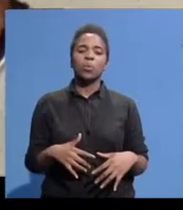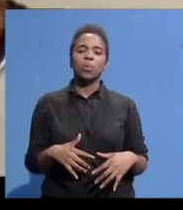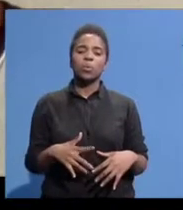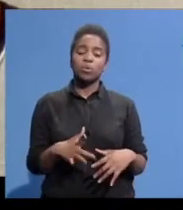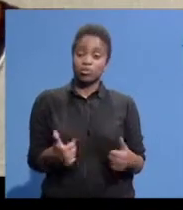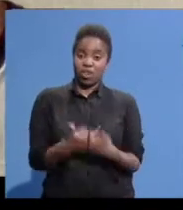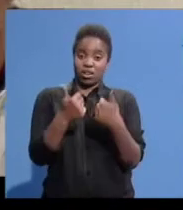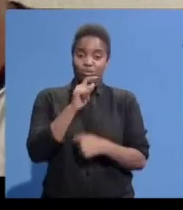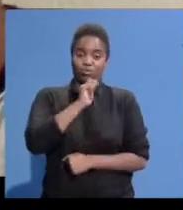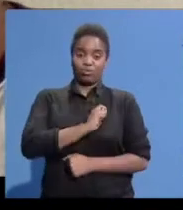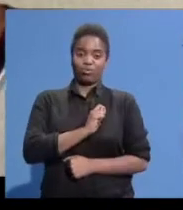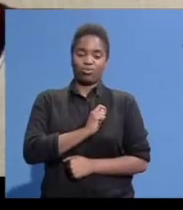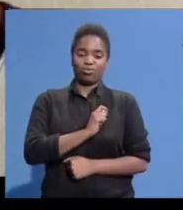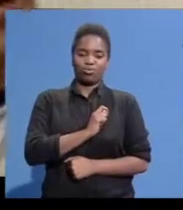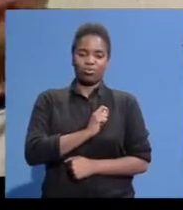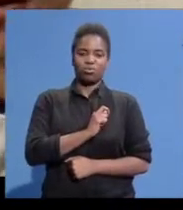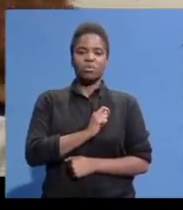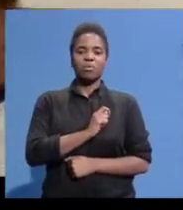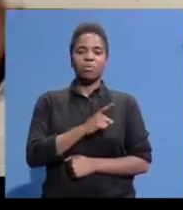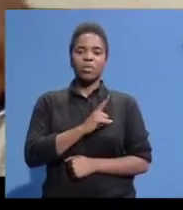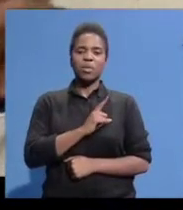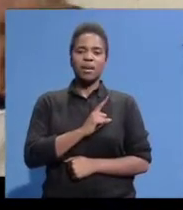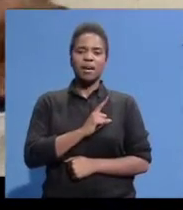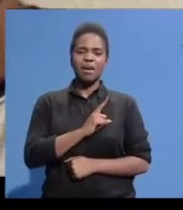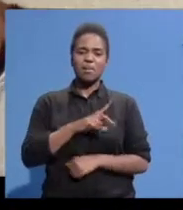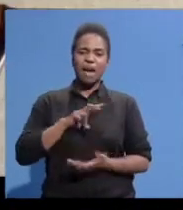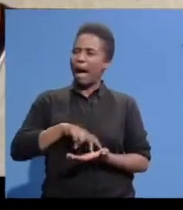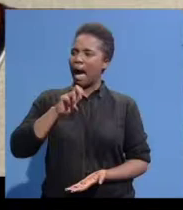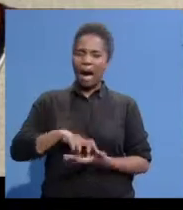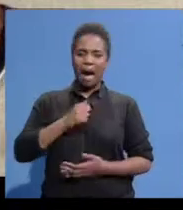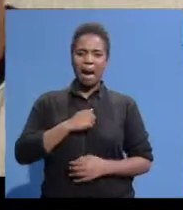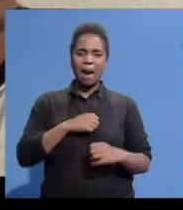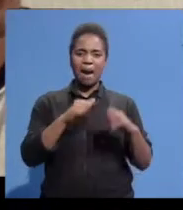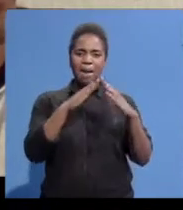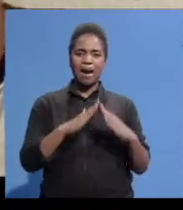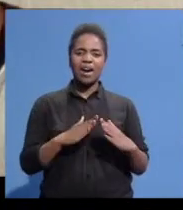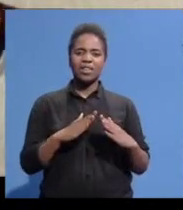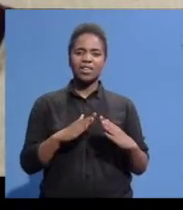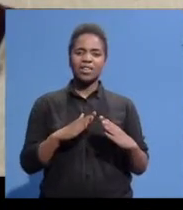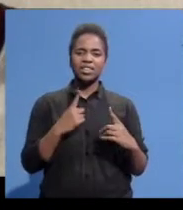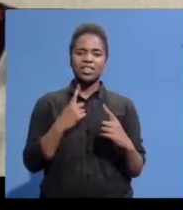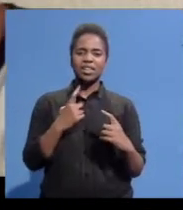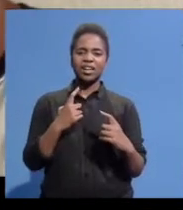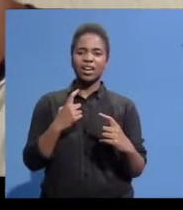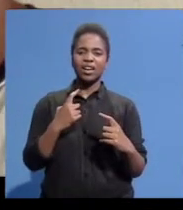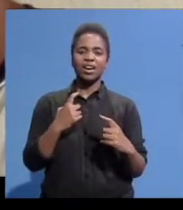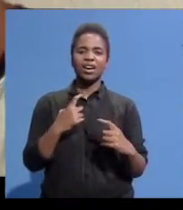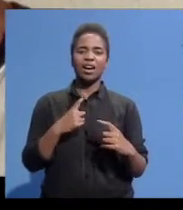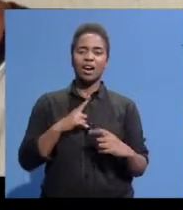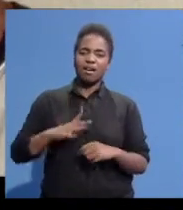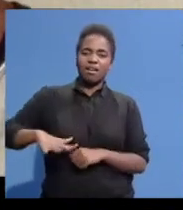challenging. They're running around and now where's my house? Where's my house? And you get it. I walked near the wife walked in